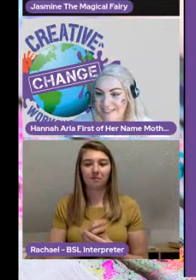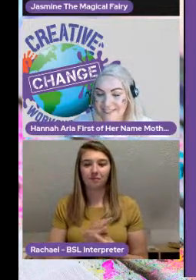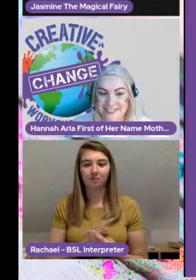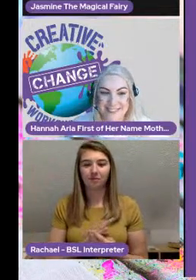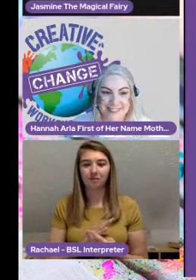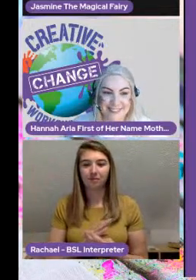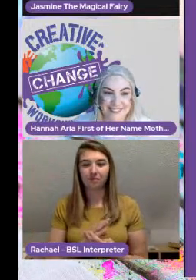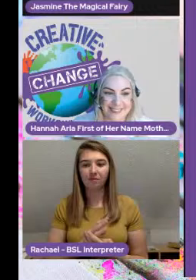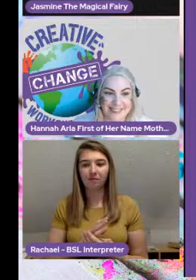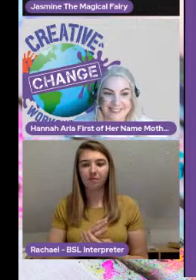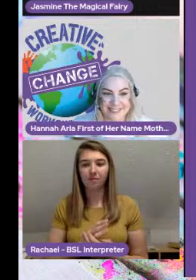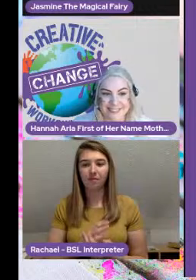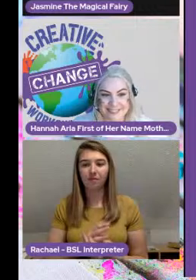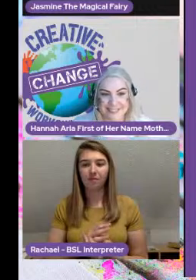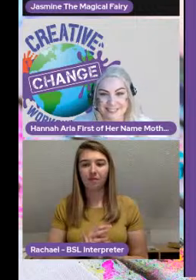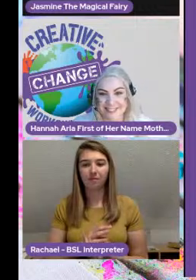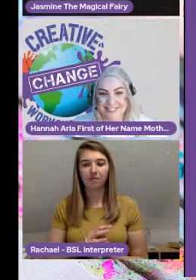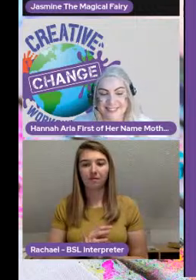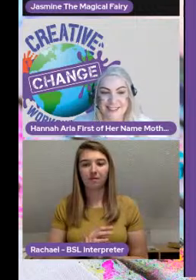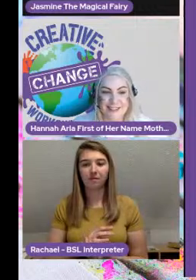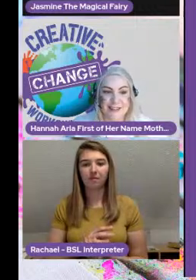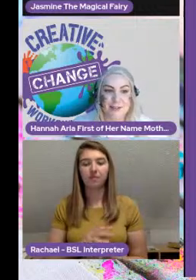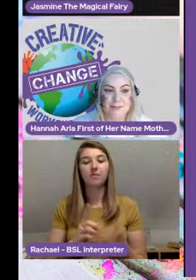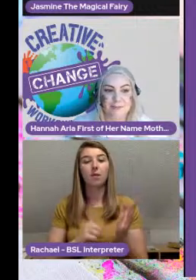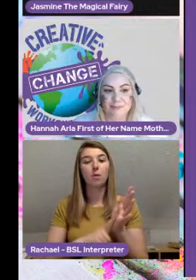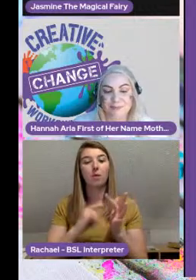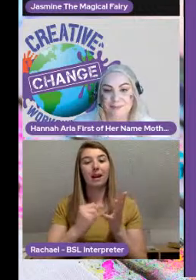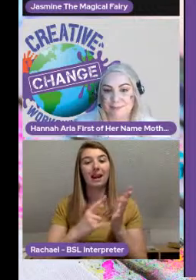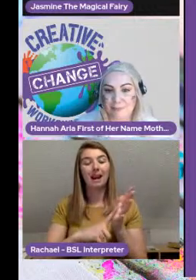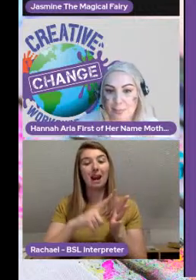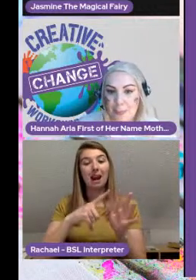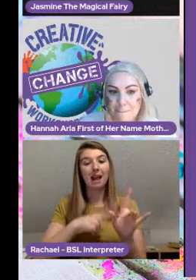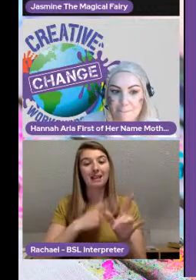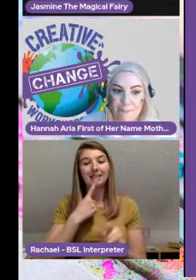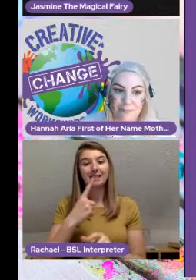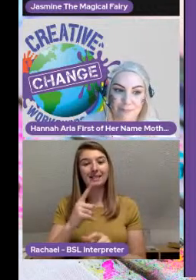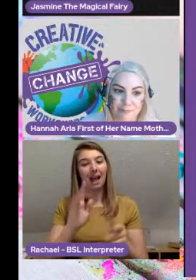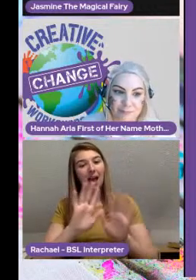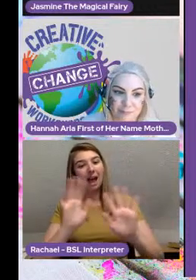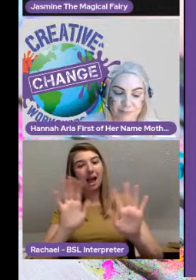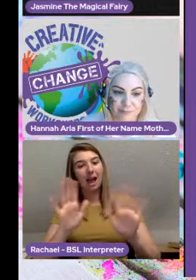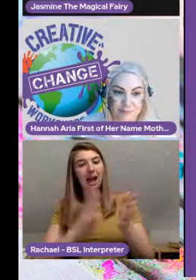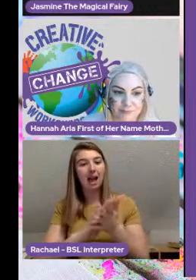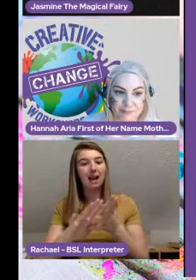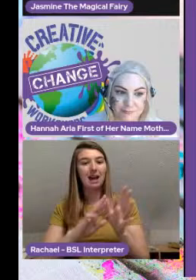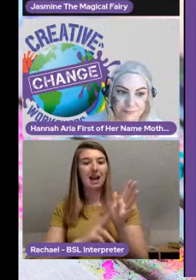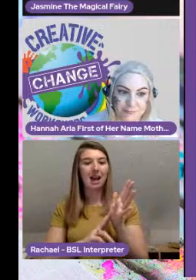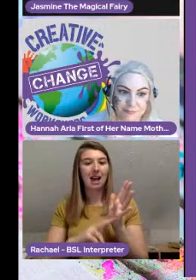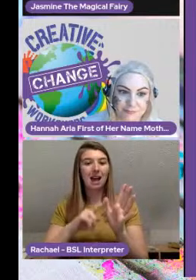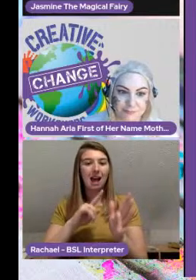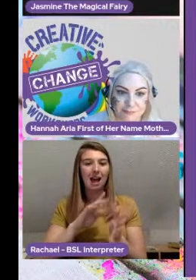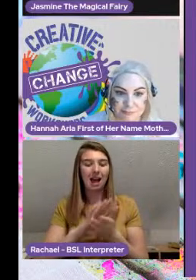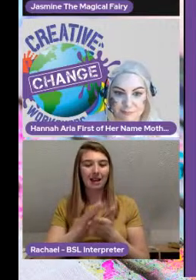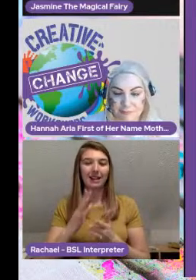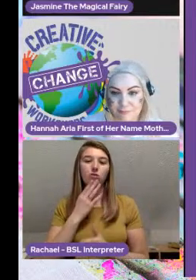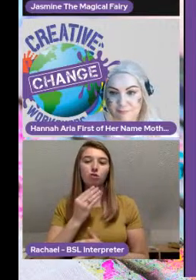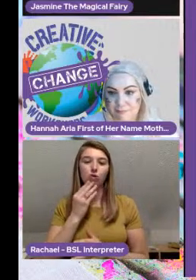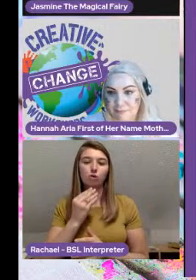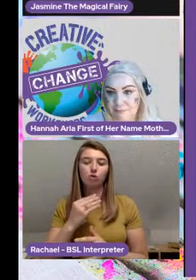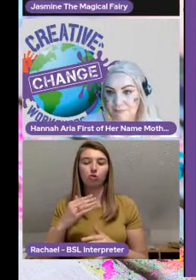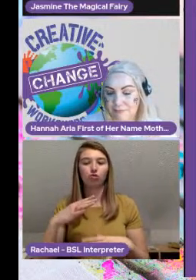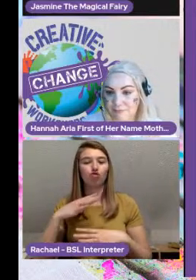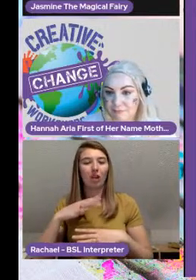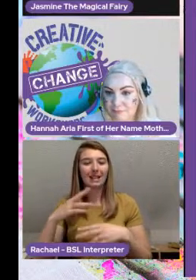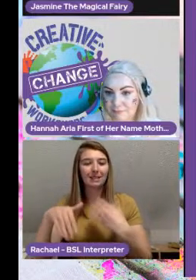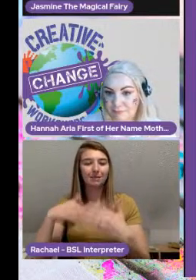Okay. I need his arms. So Leslie says, "Hi, Hannah. I use Ready Mix children's paint for this. The one on the left is